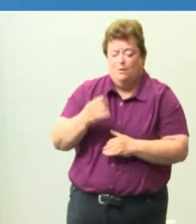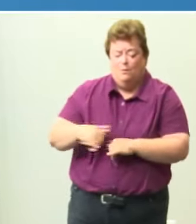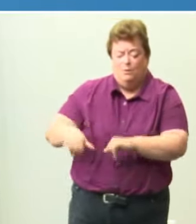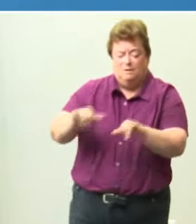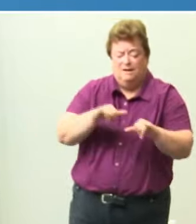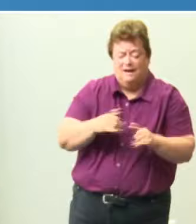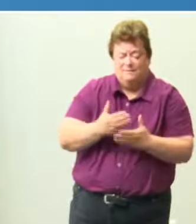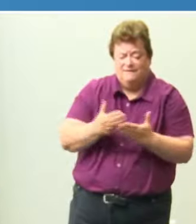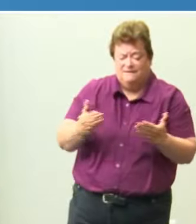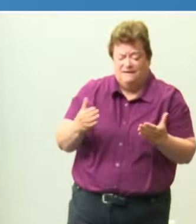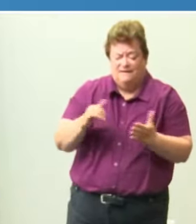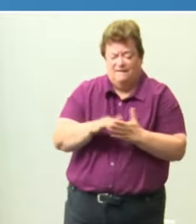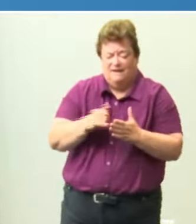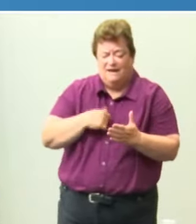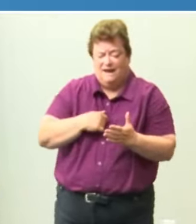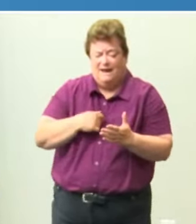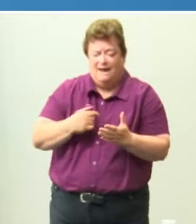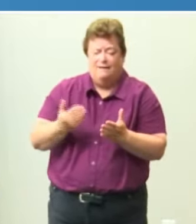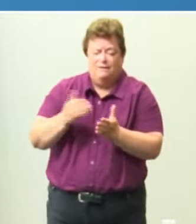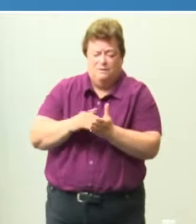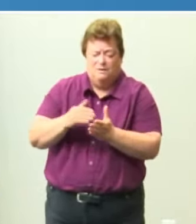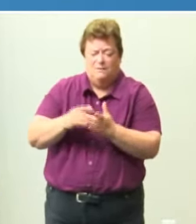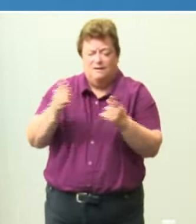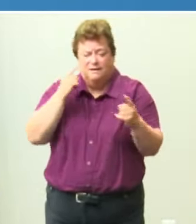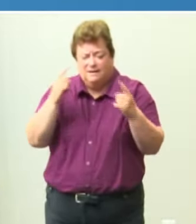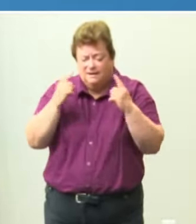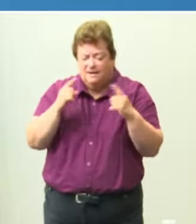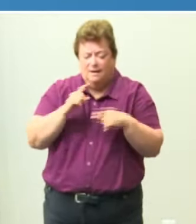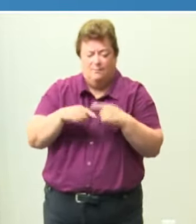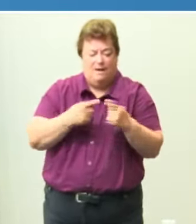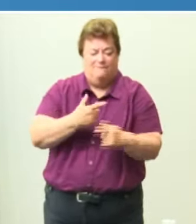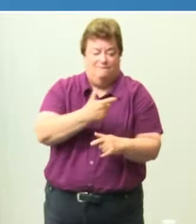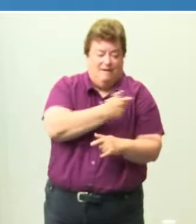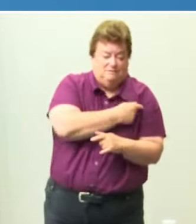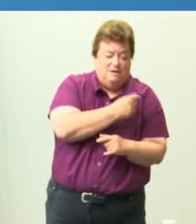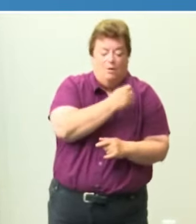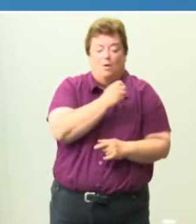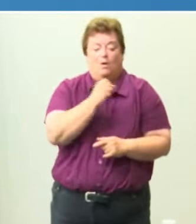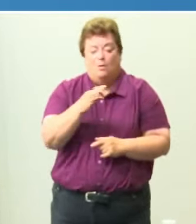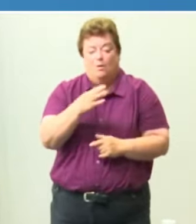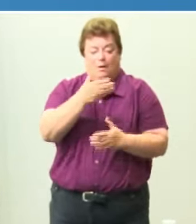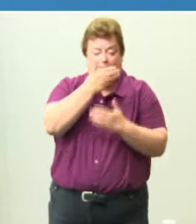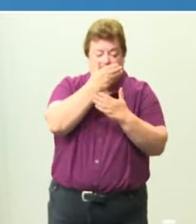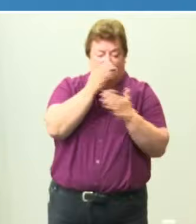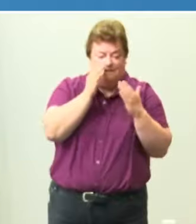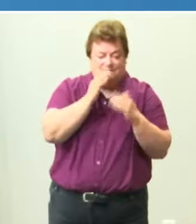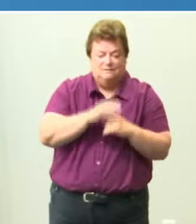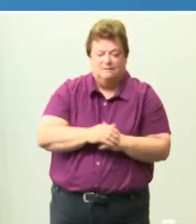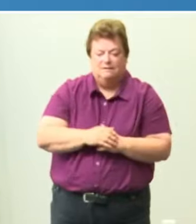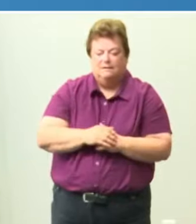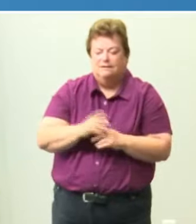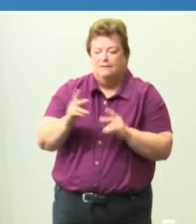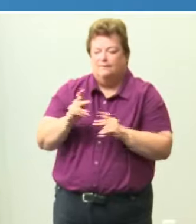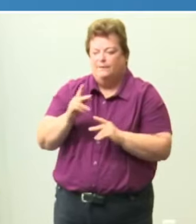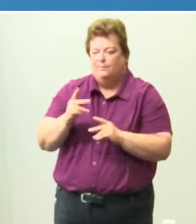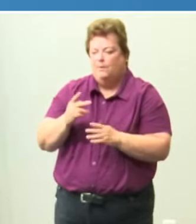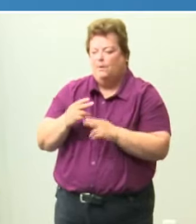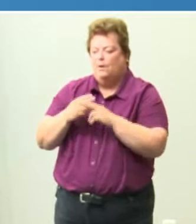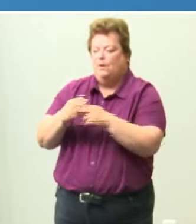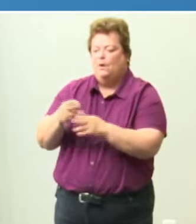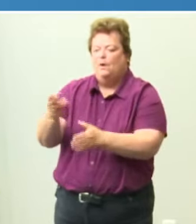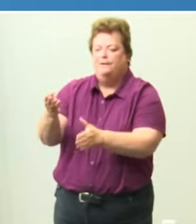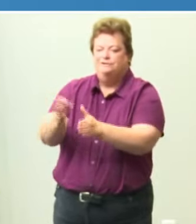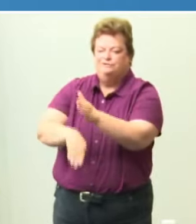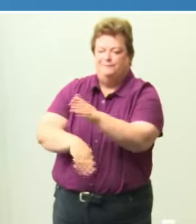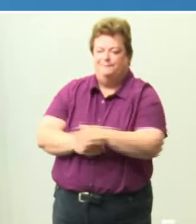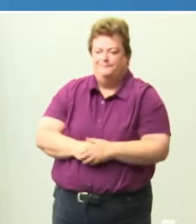thing that I repeatedly hear, whether it's masking or getting vaccinated, is people being called sheep. And